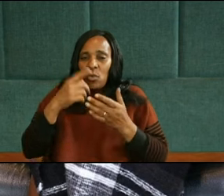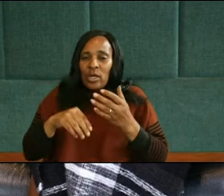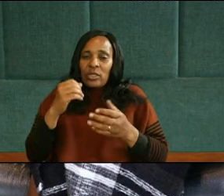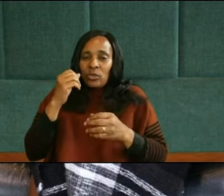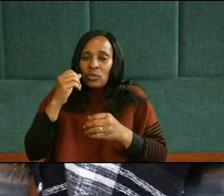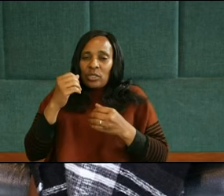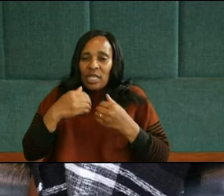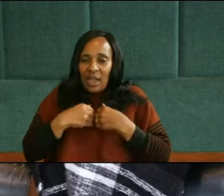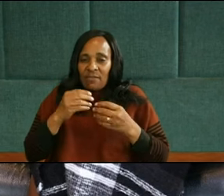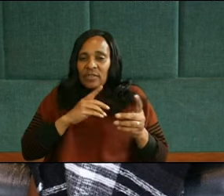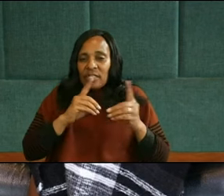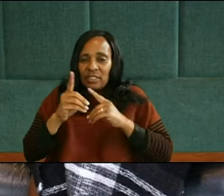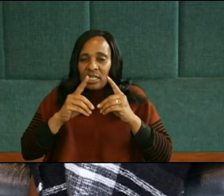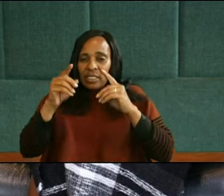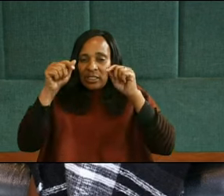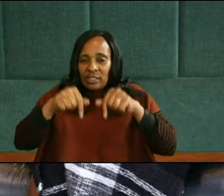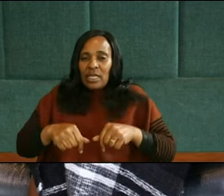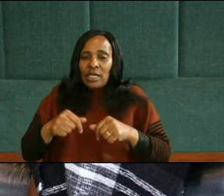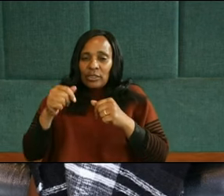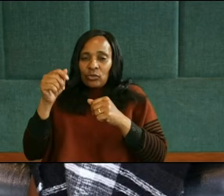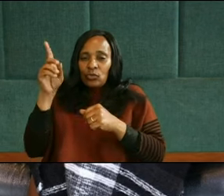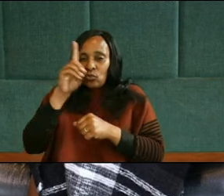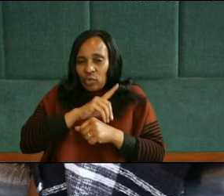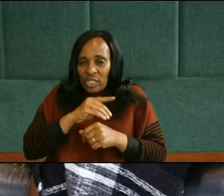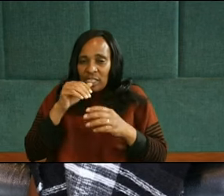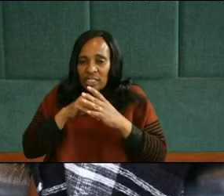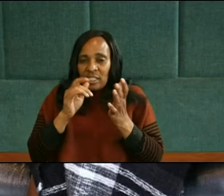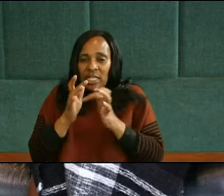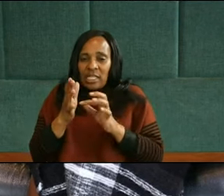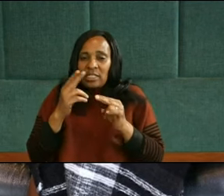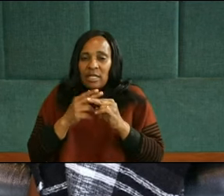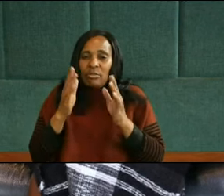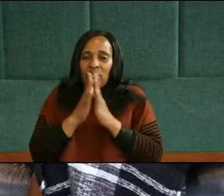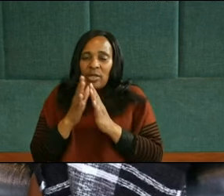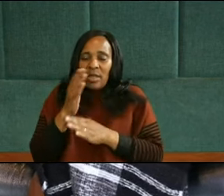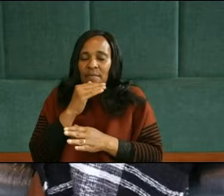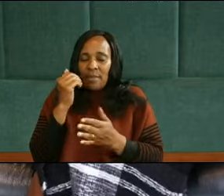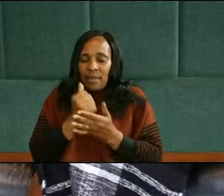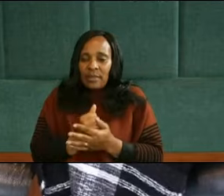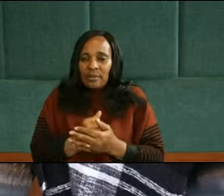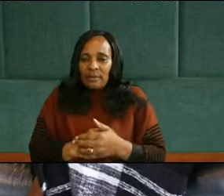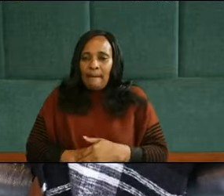what we have just discussed here today. In Jesus' name I pray. Amen.